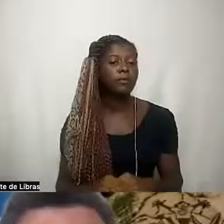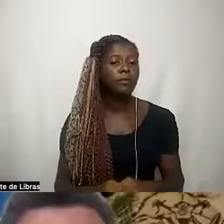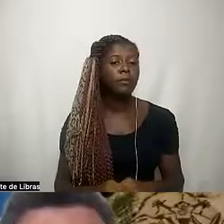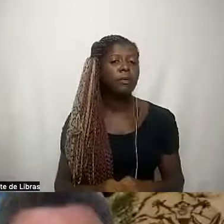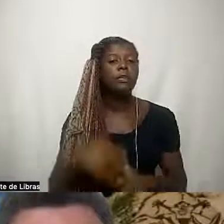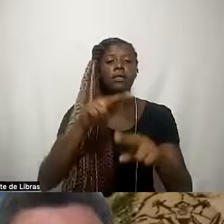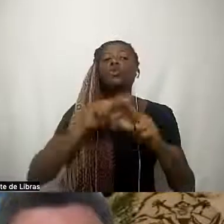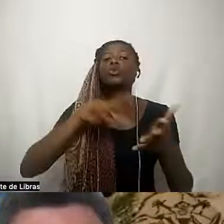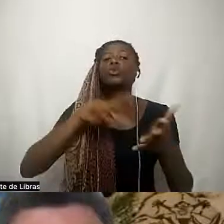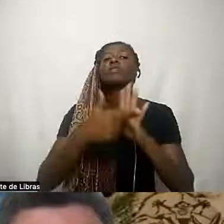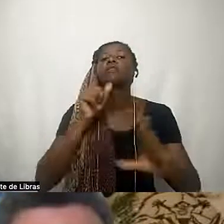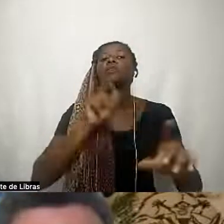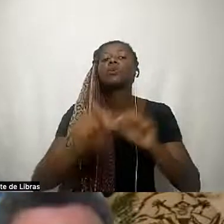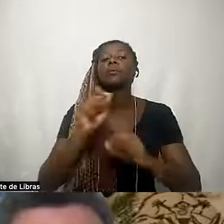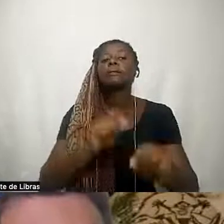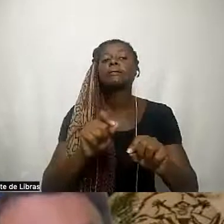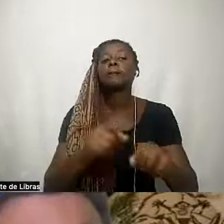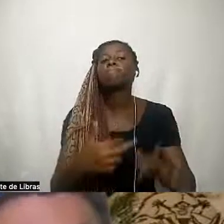jointly.